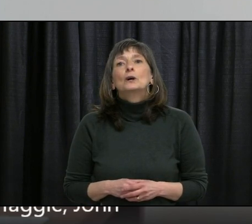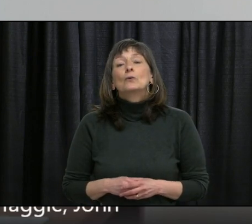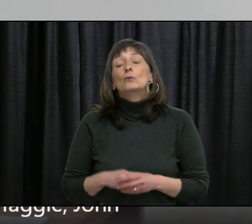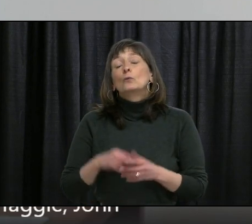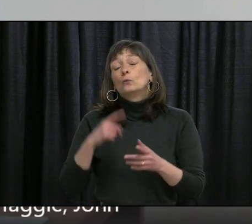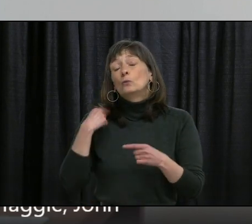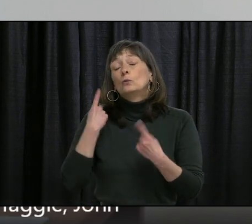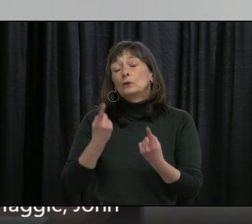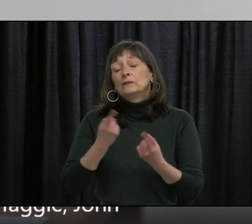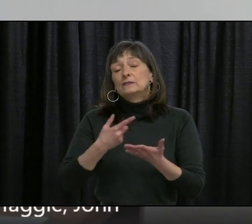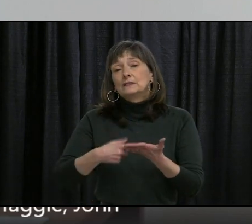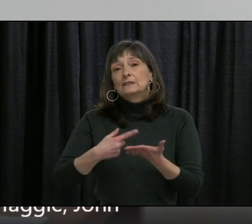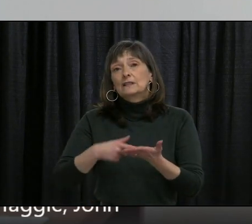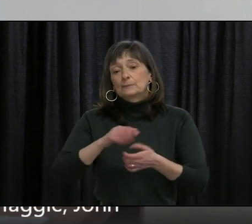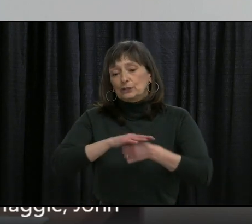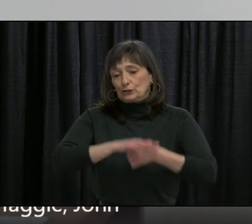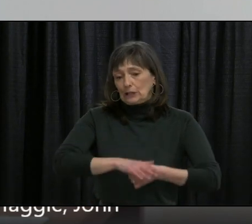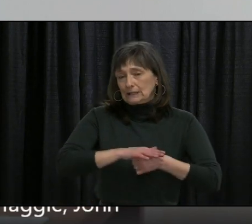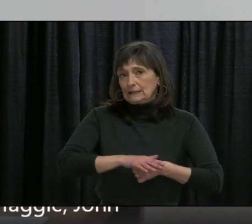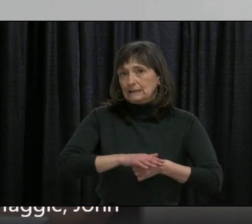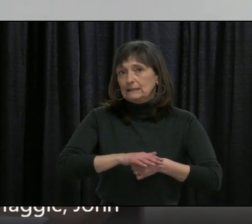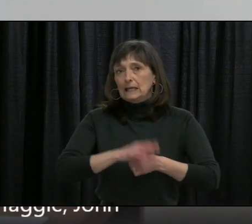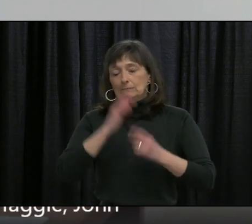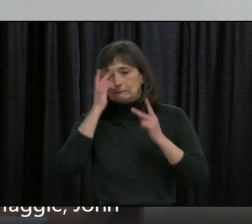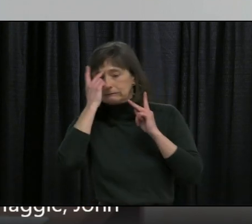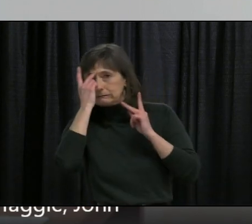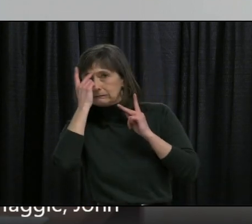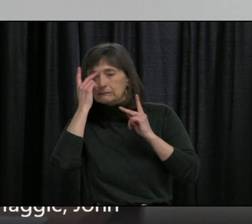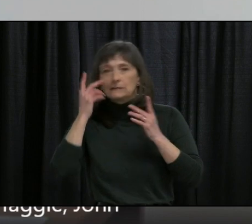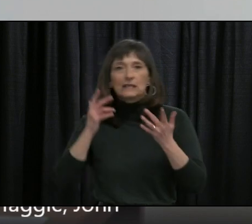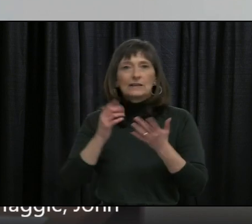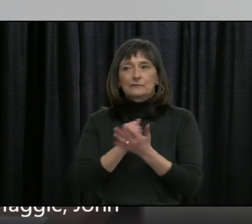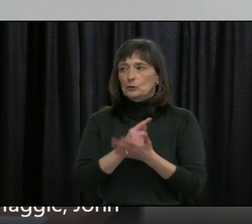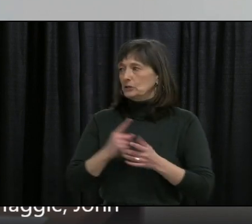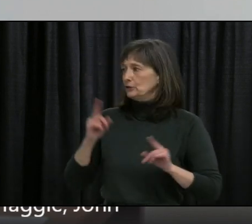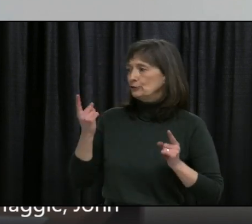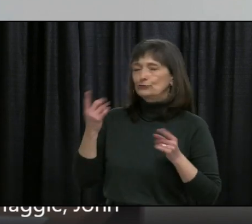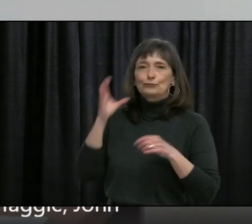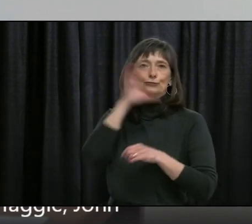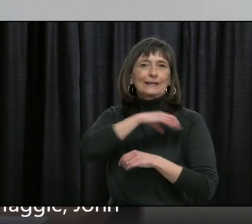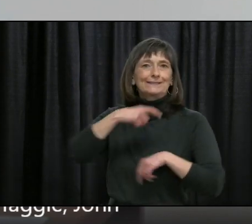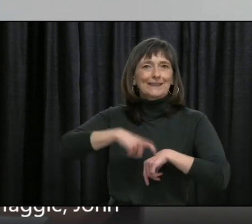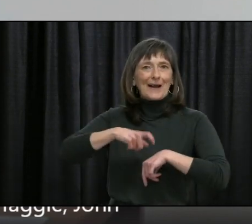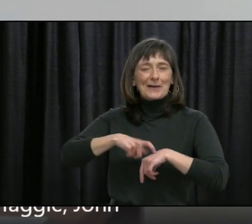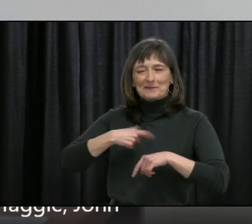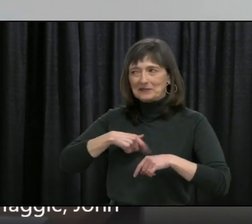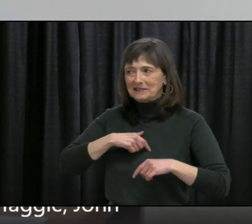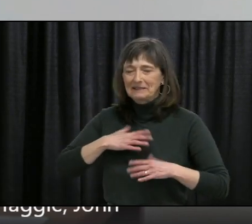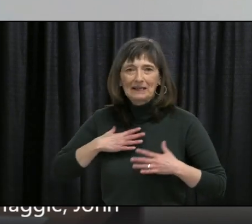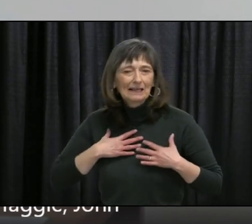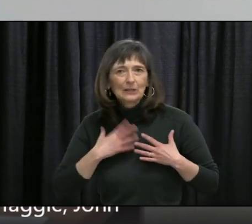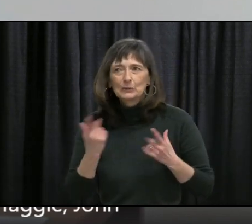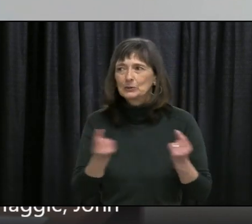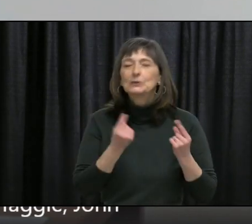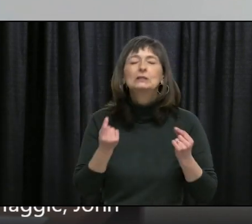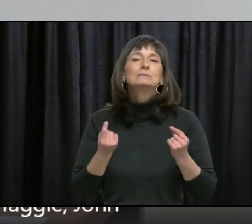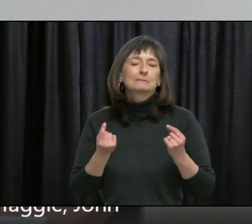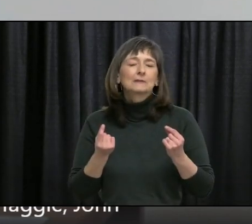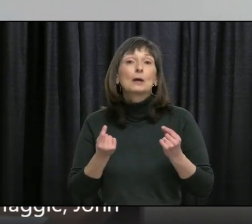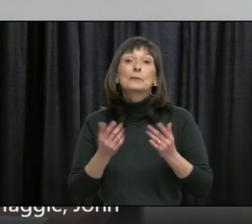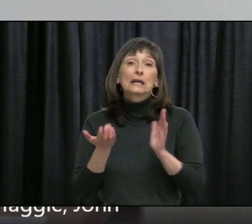with COVID-19 and the unusual circumstances that we find ourselves in. On the Bridge the